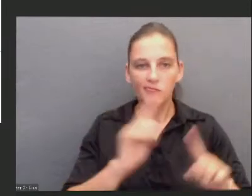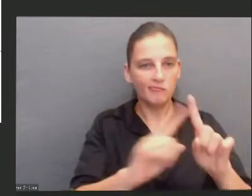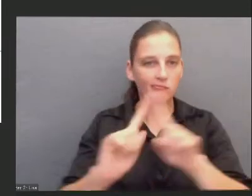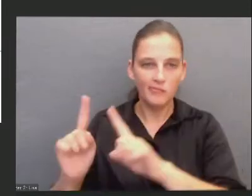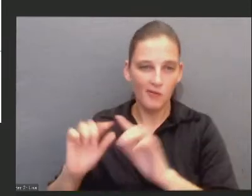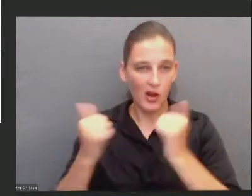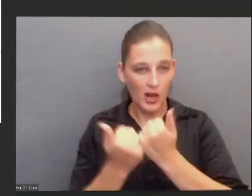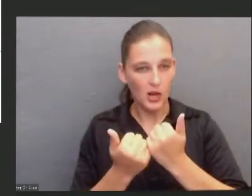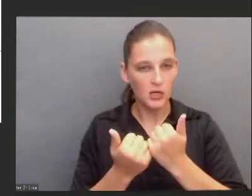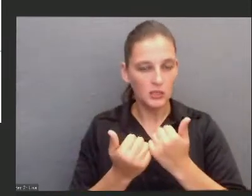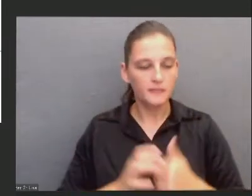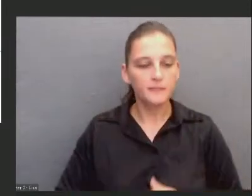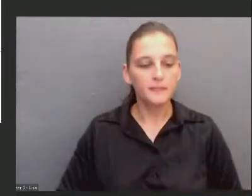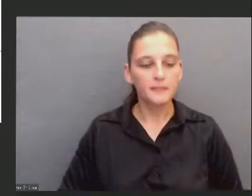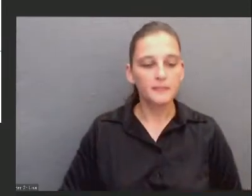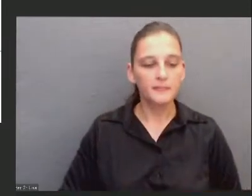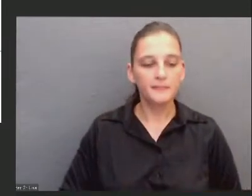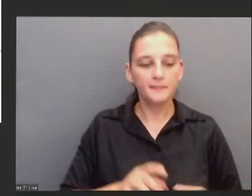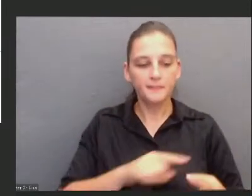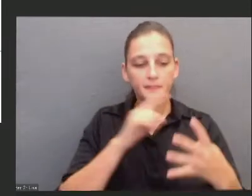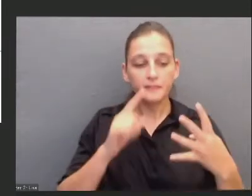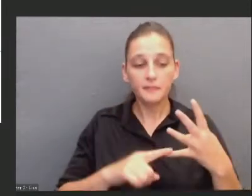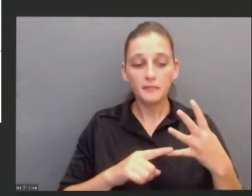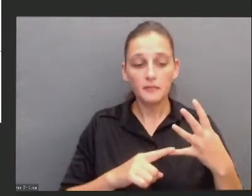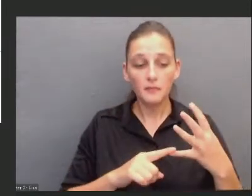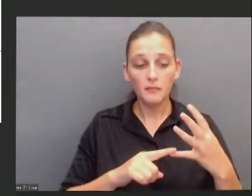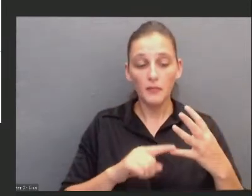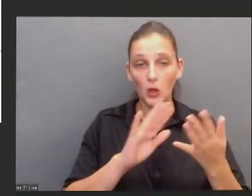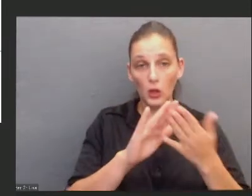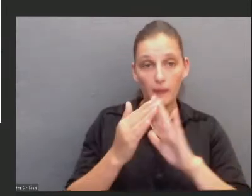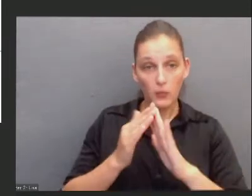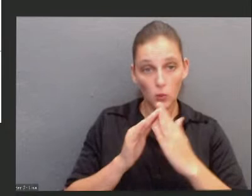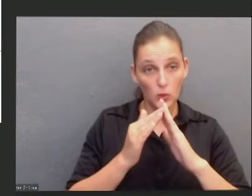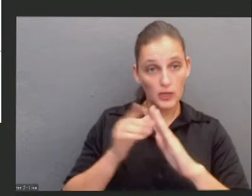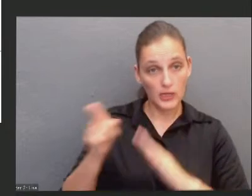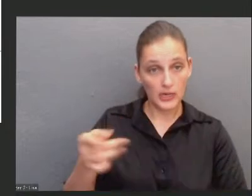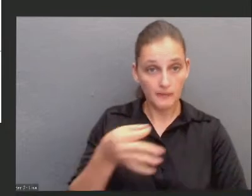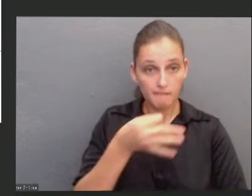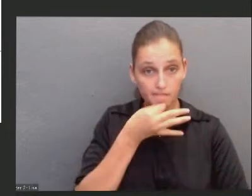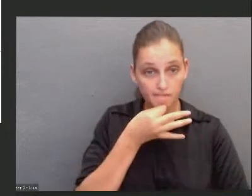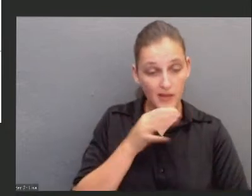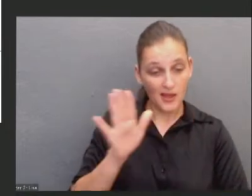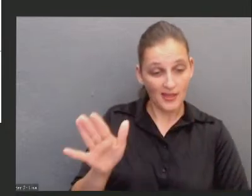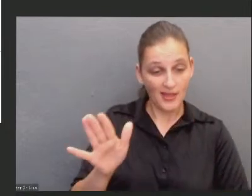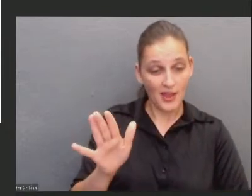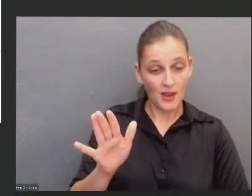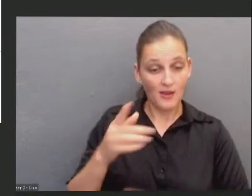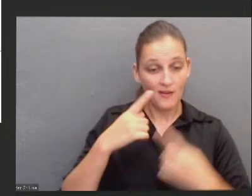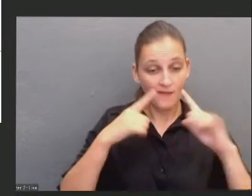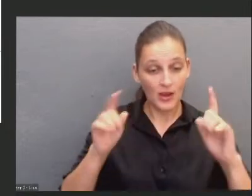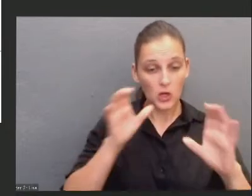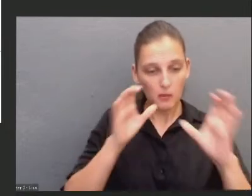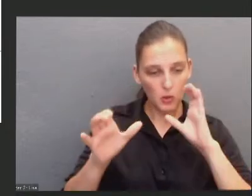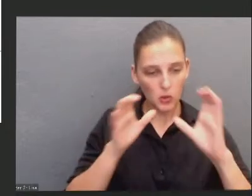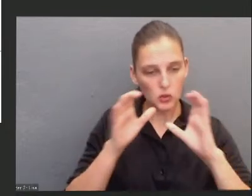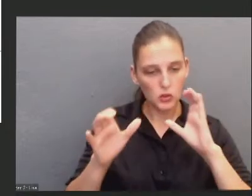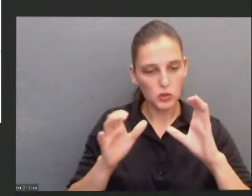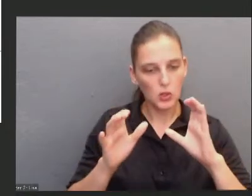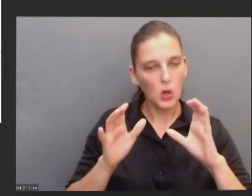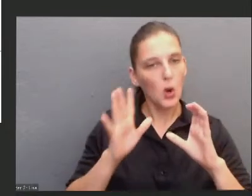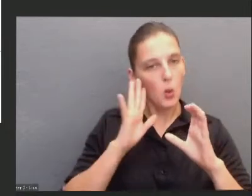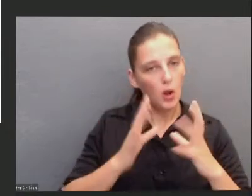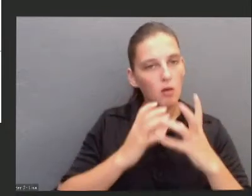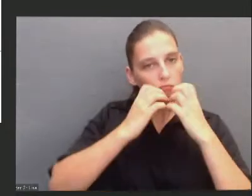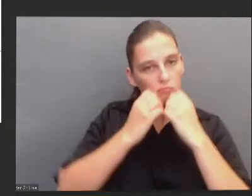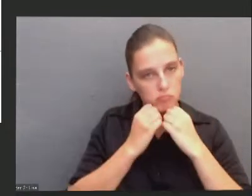the last outcome statement is that community expertise and effective communication will be valued in healthcare and